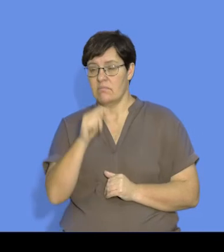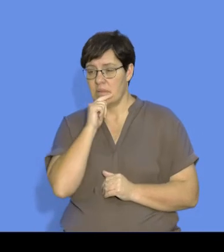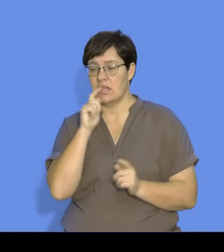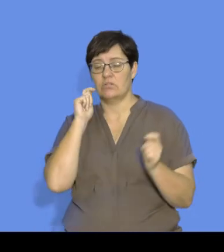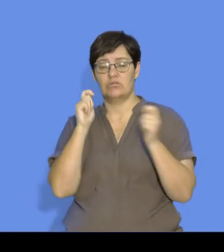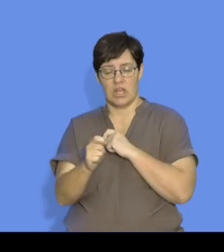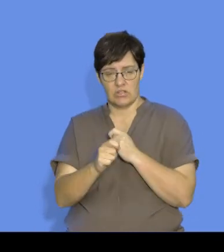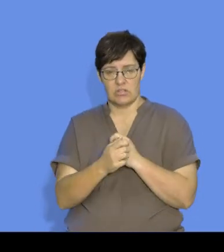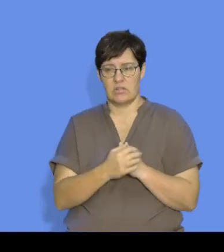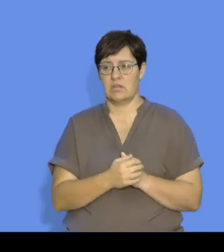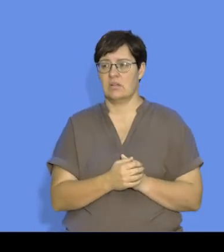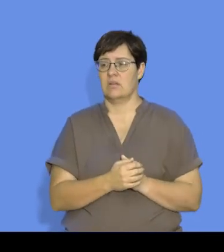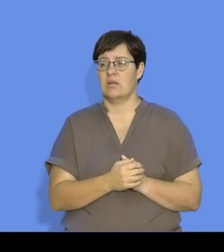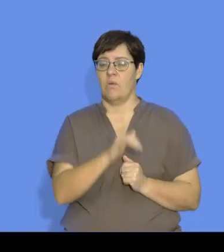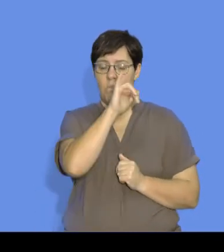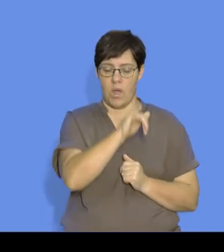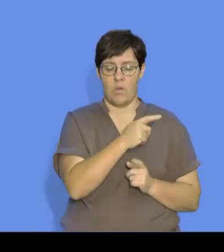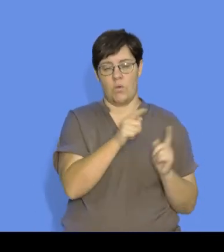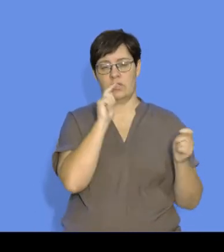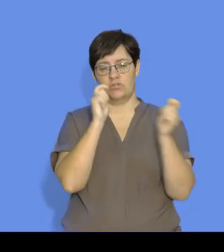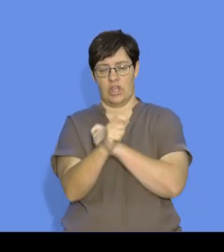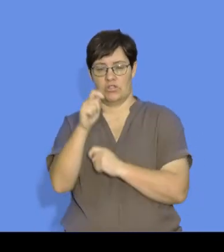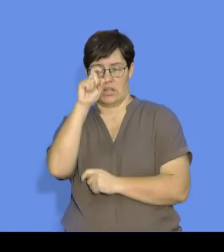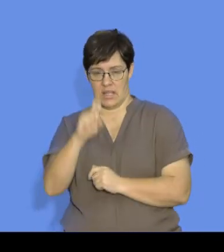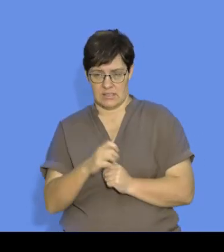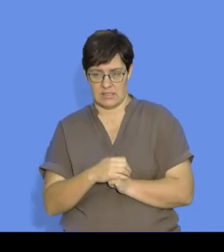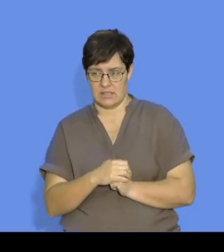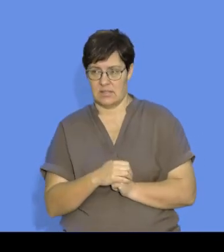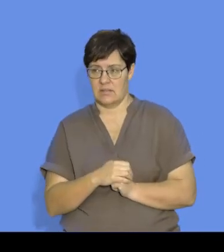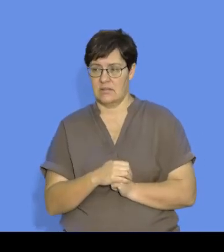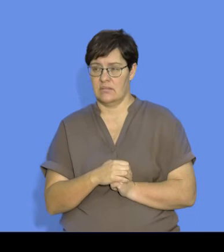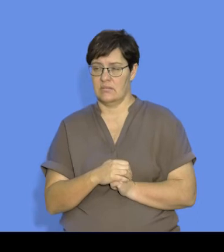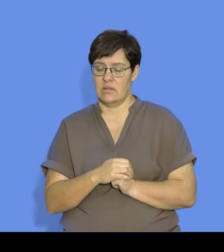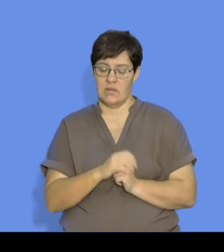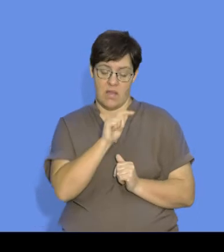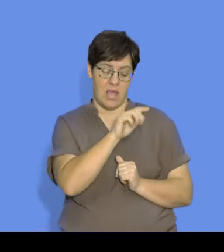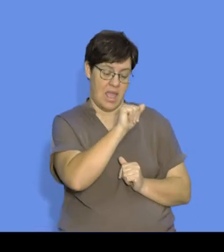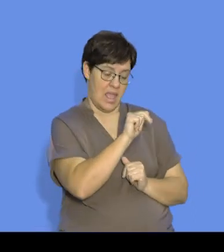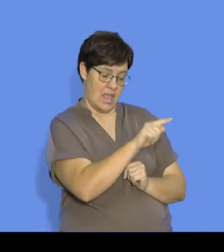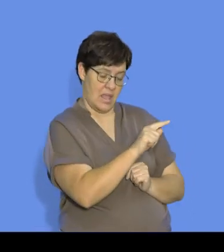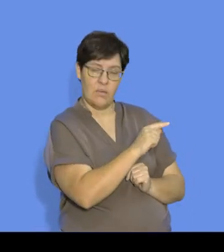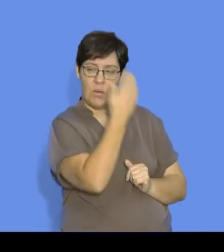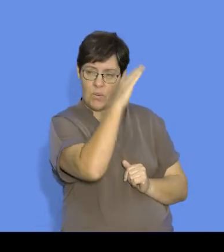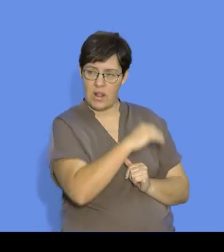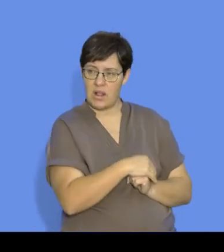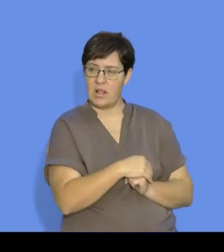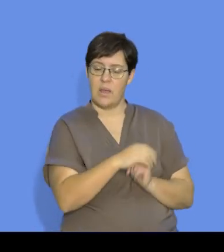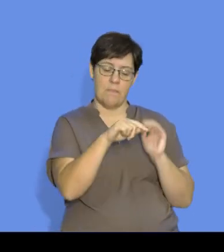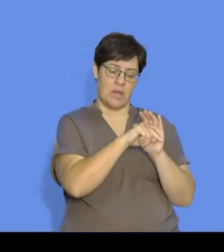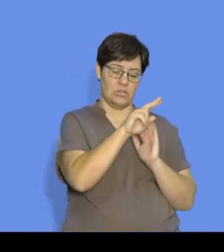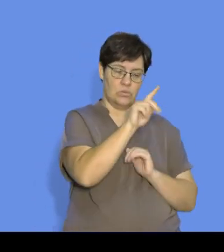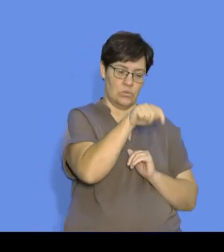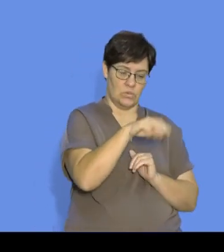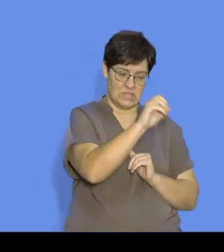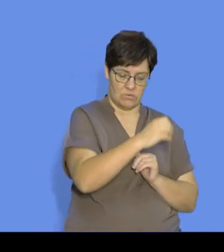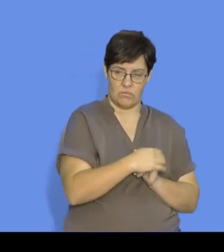gradient, it will be change in y over change in x. I'm just going to write my coordinates of a here, which I do know is